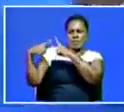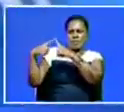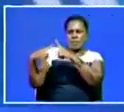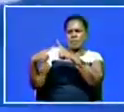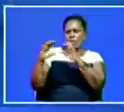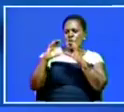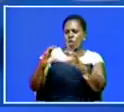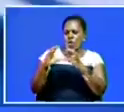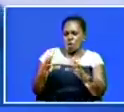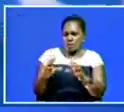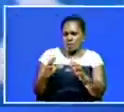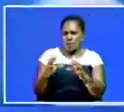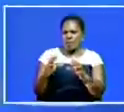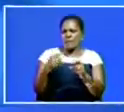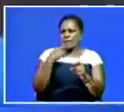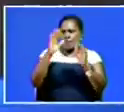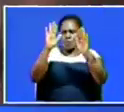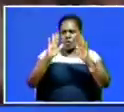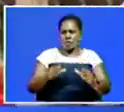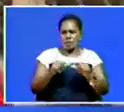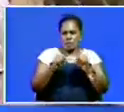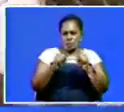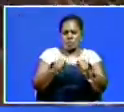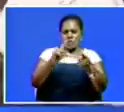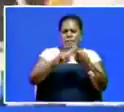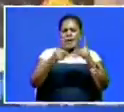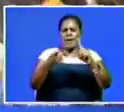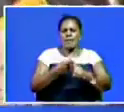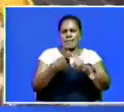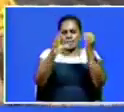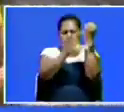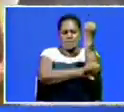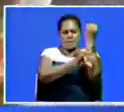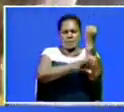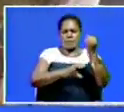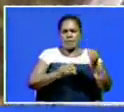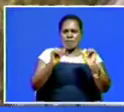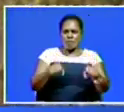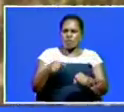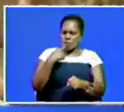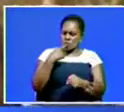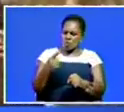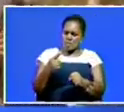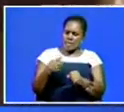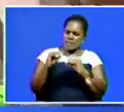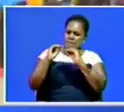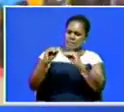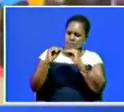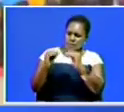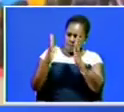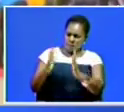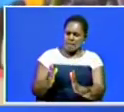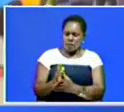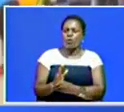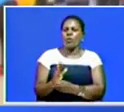coaches have given word on the importance of maintaining the coaching standards in the country. Naweza sema ni ukufunzi